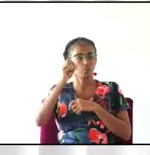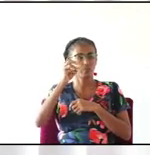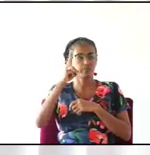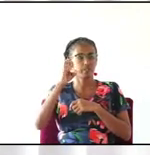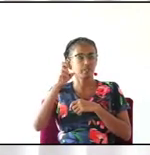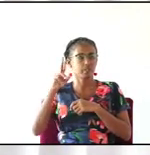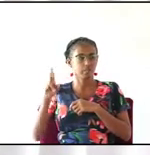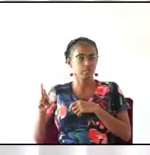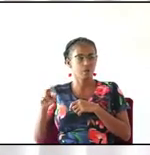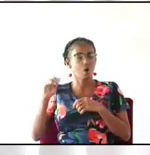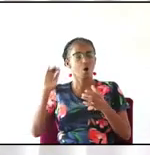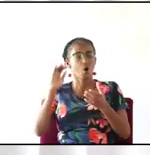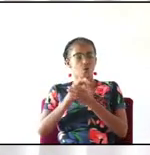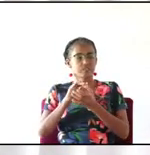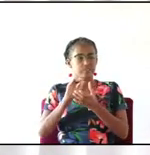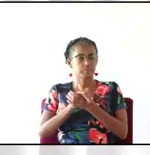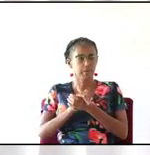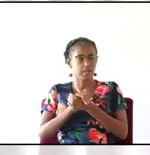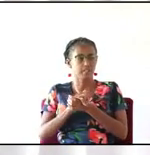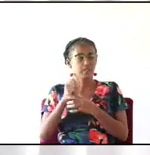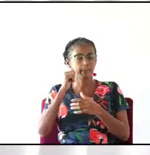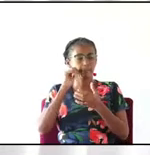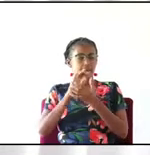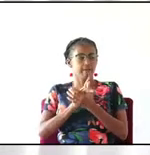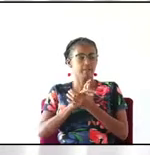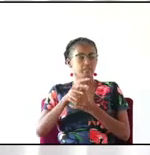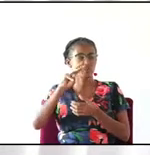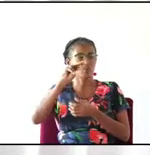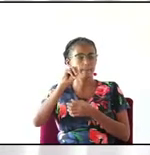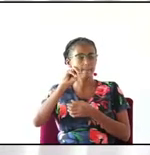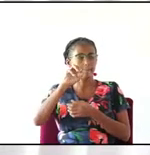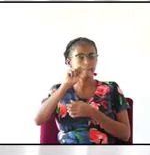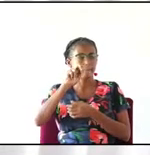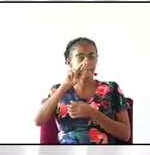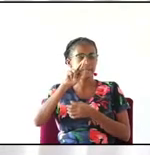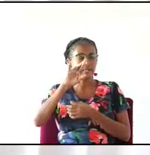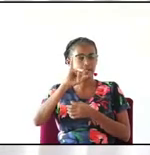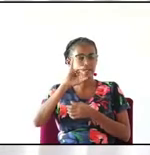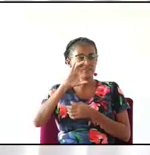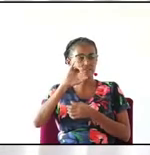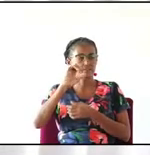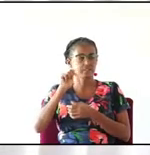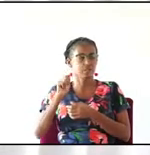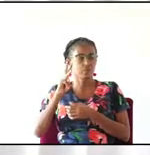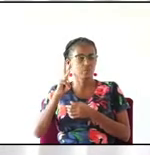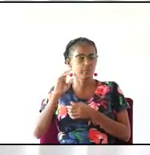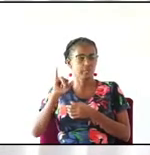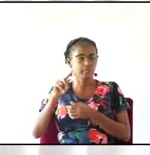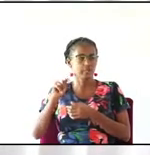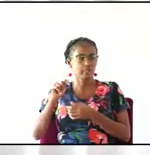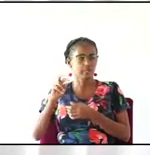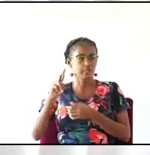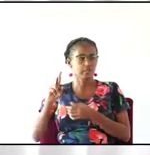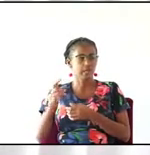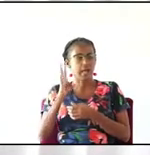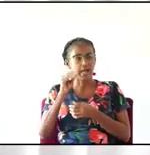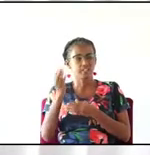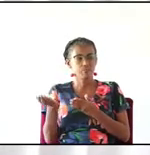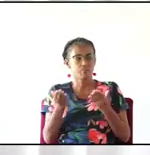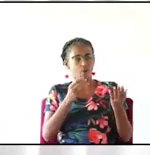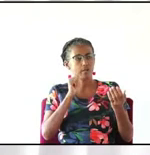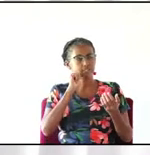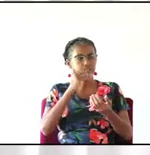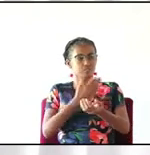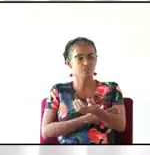of Marcia Witter for over 26 and a half years. And he has three beautiful daughters, Renee, who is